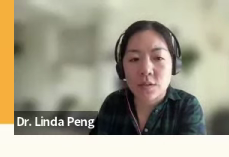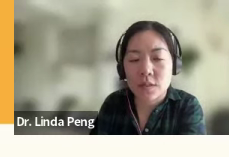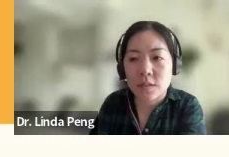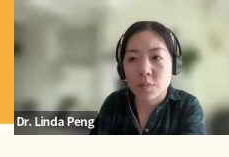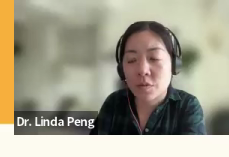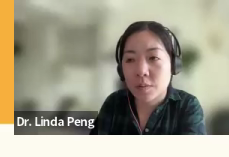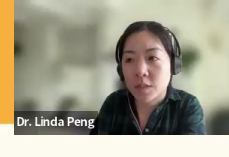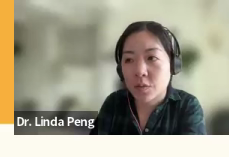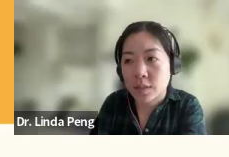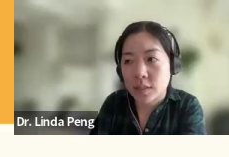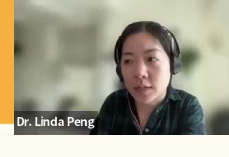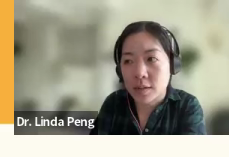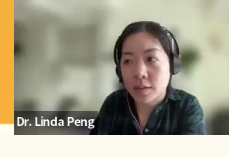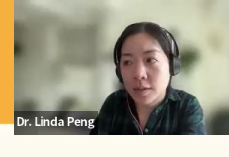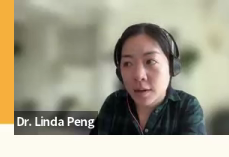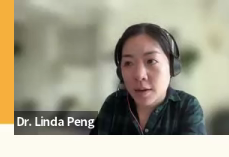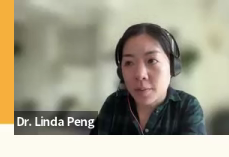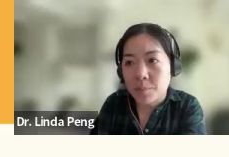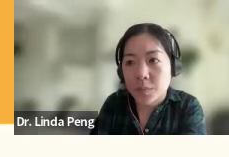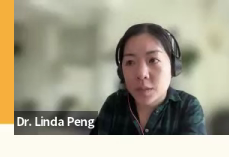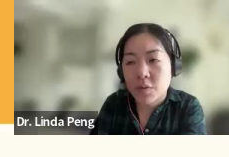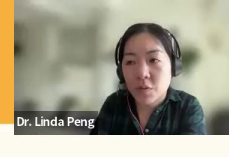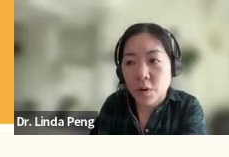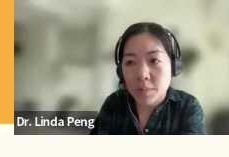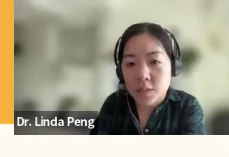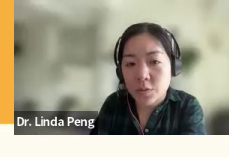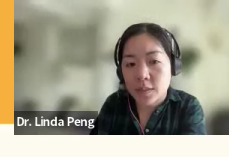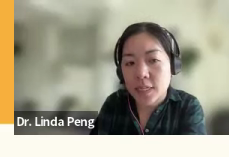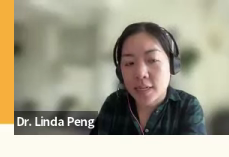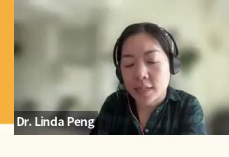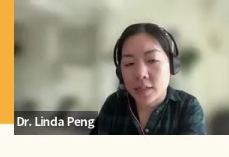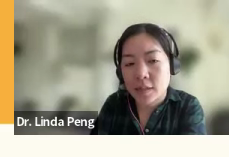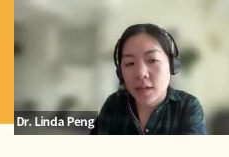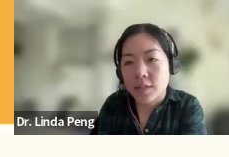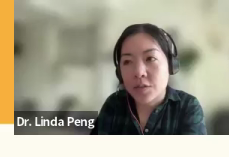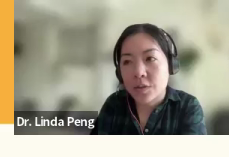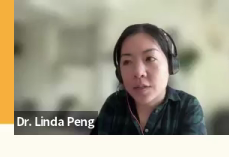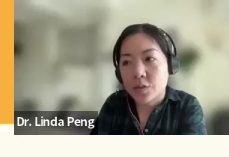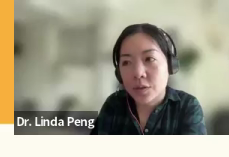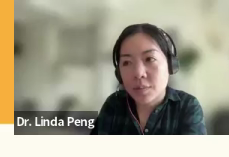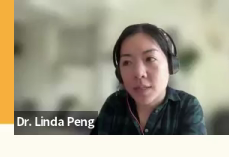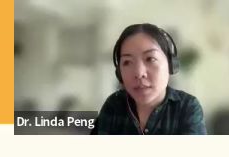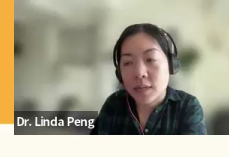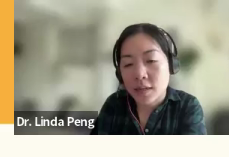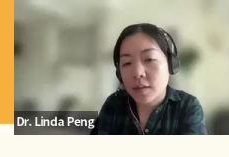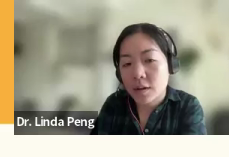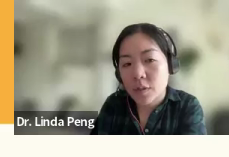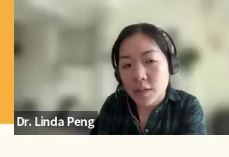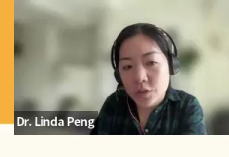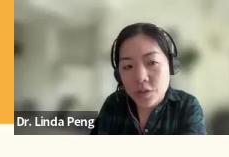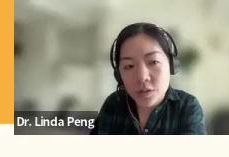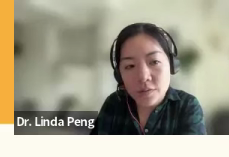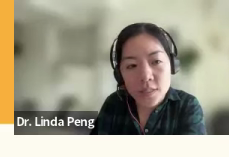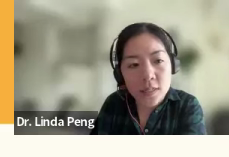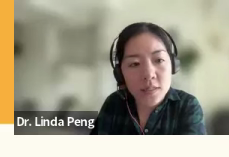use of these services before Measure 110, before Measure 110, SUD treatment and